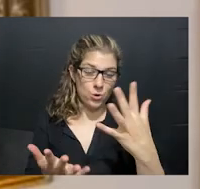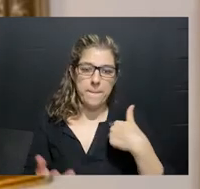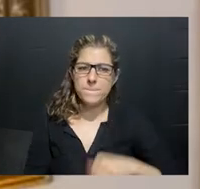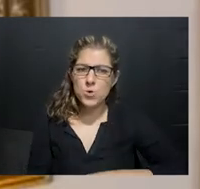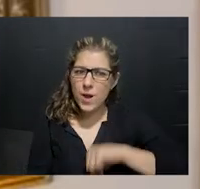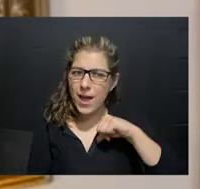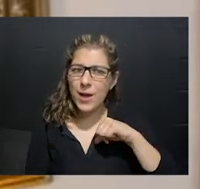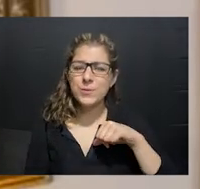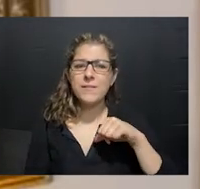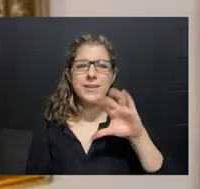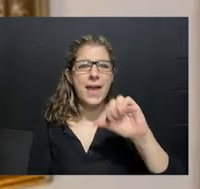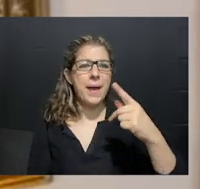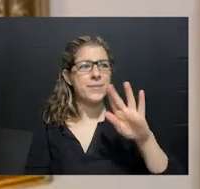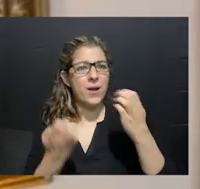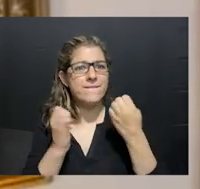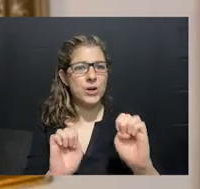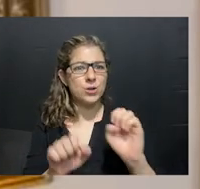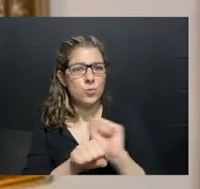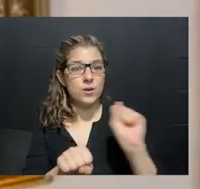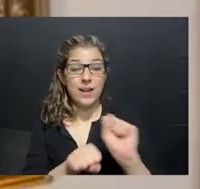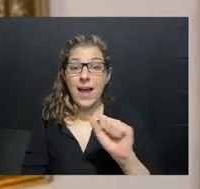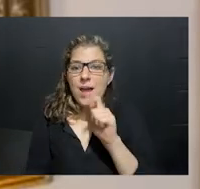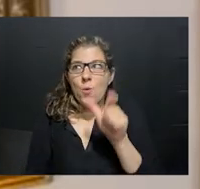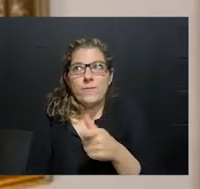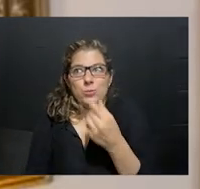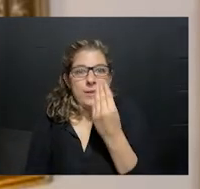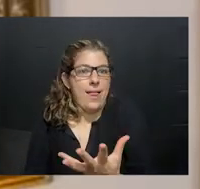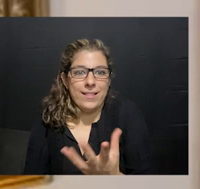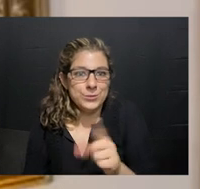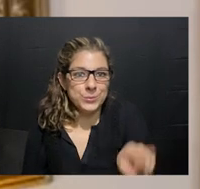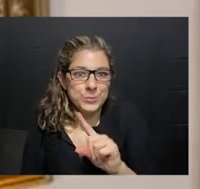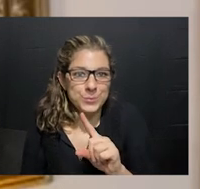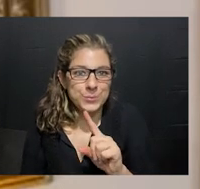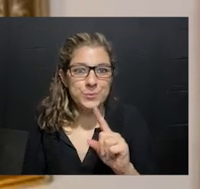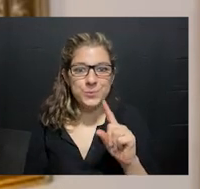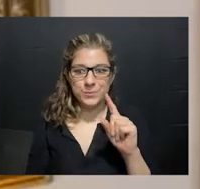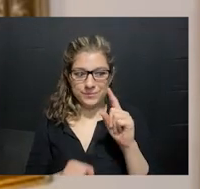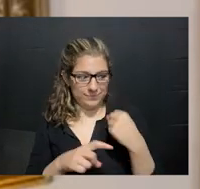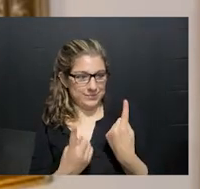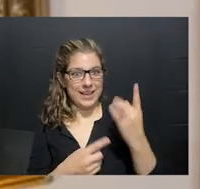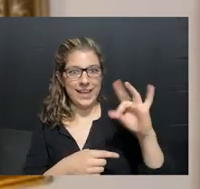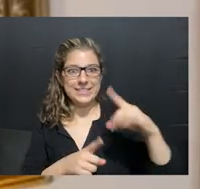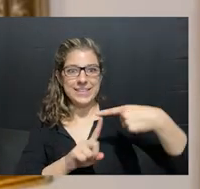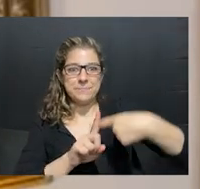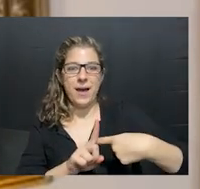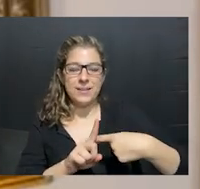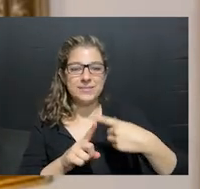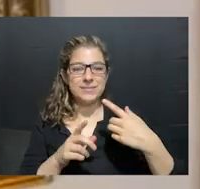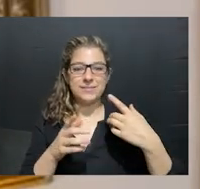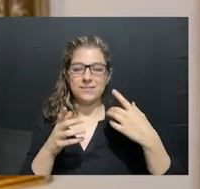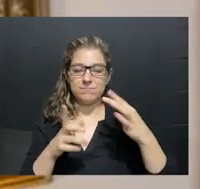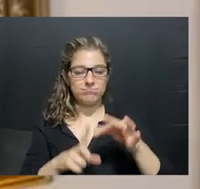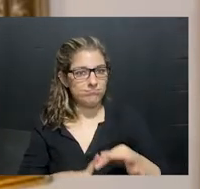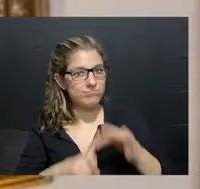proud I am of CAP's efforts. I don't have to tell anybody that these last 18 months have been